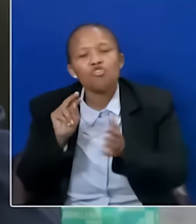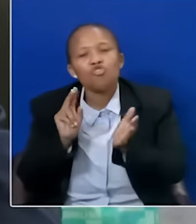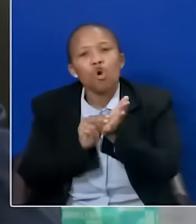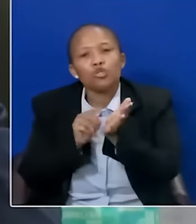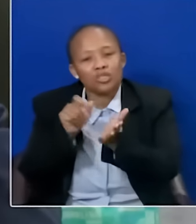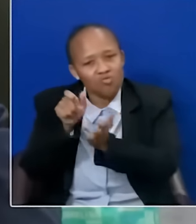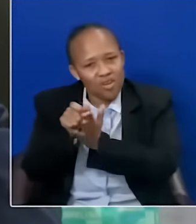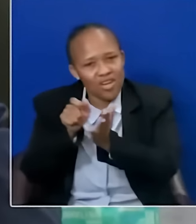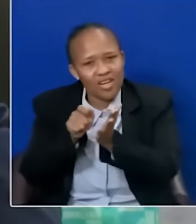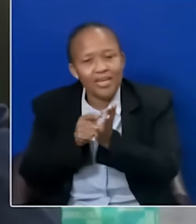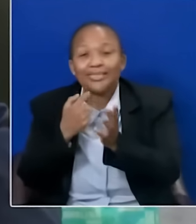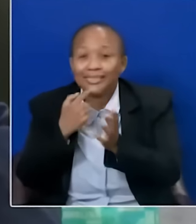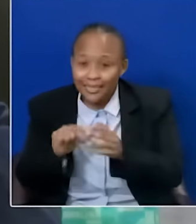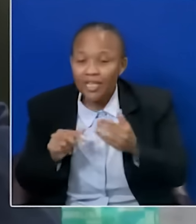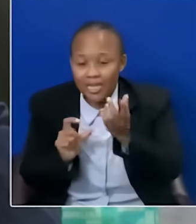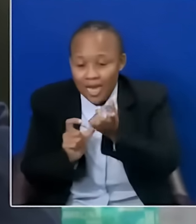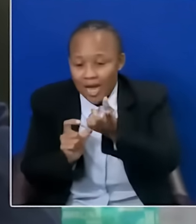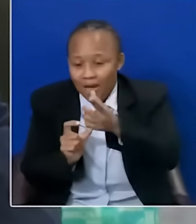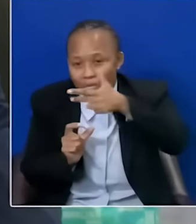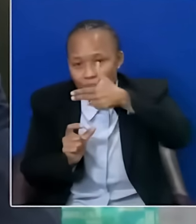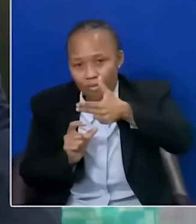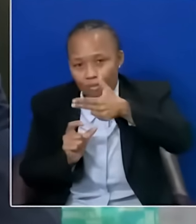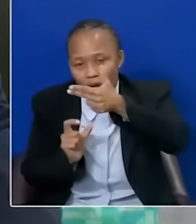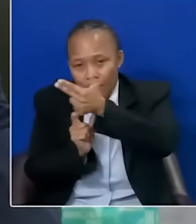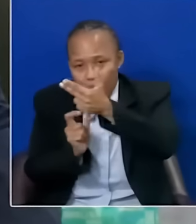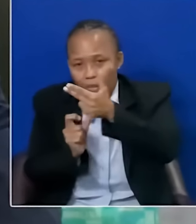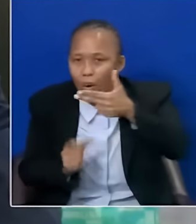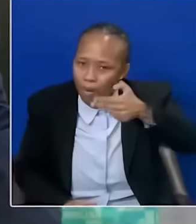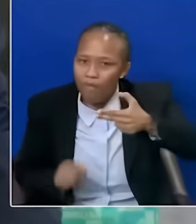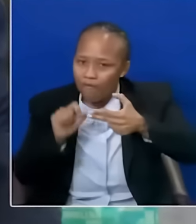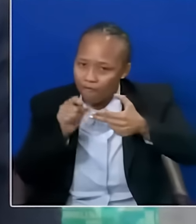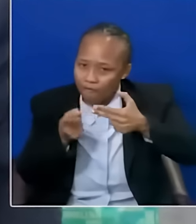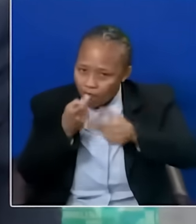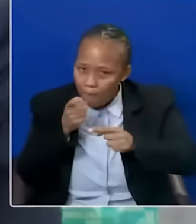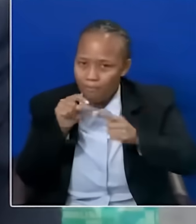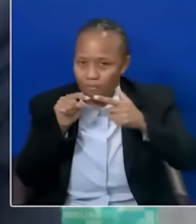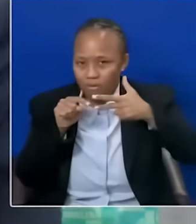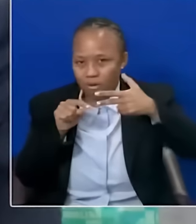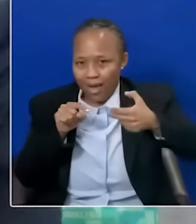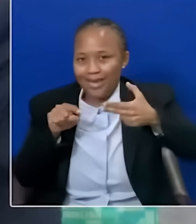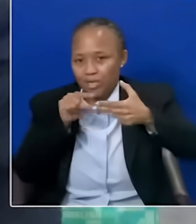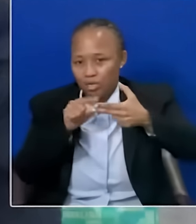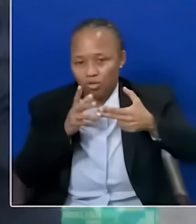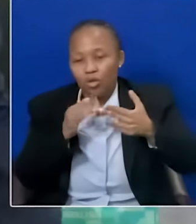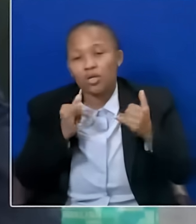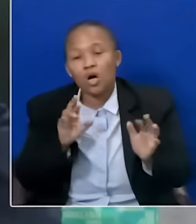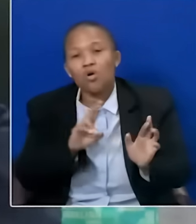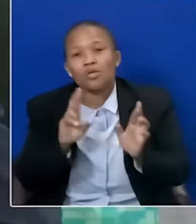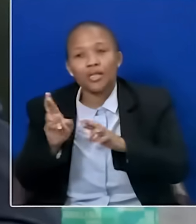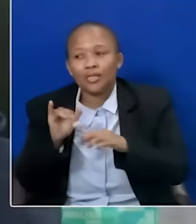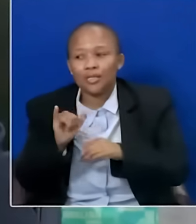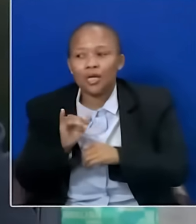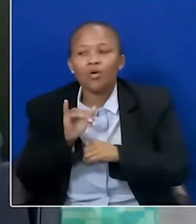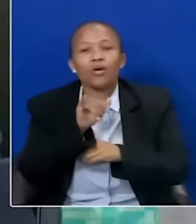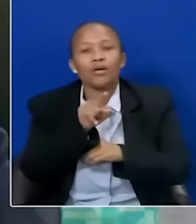firearm. So the only question is when he transferred the results into the affidavit, he made an error with the